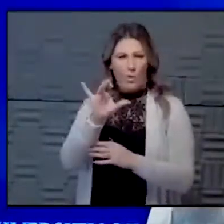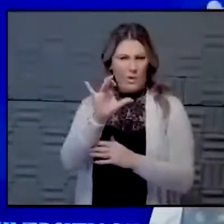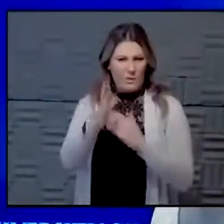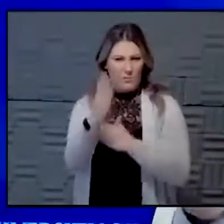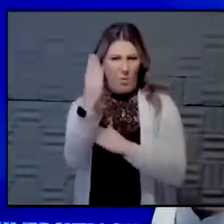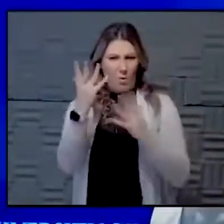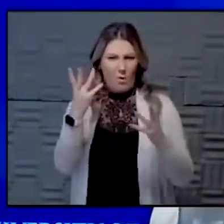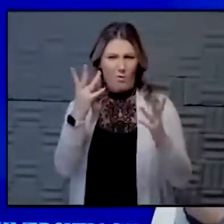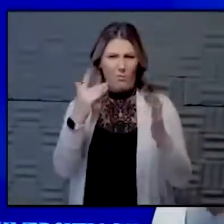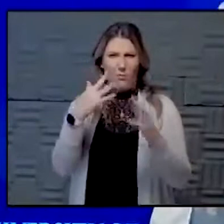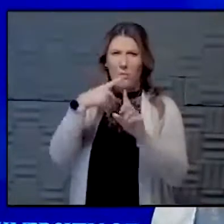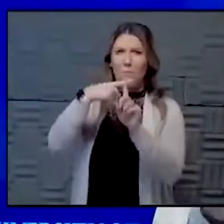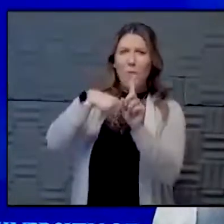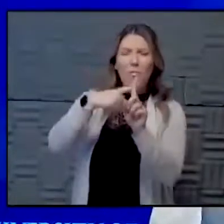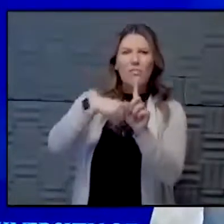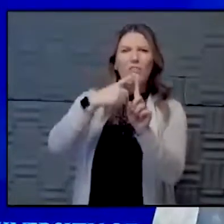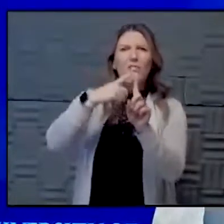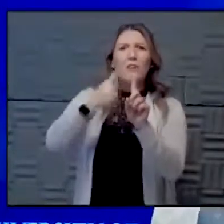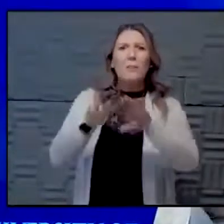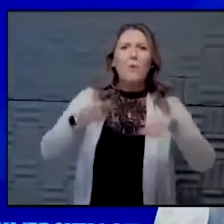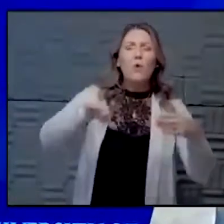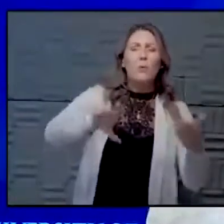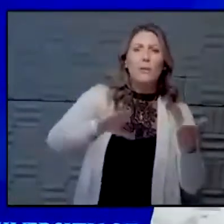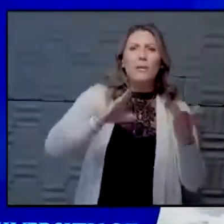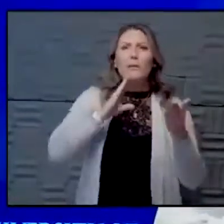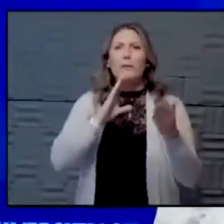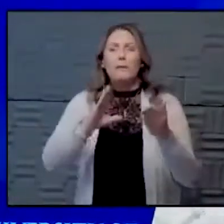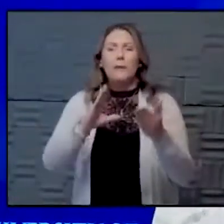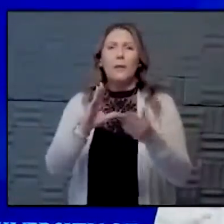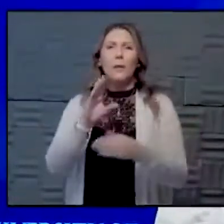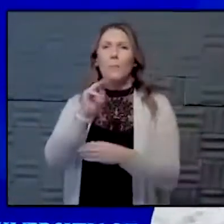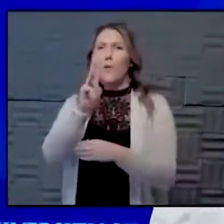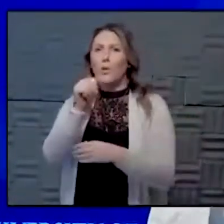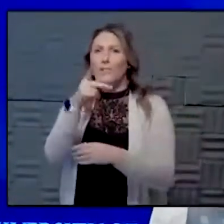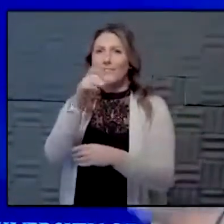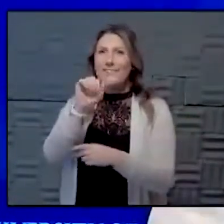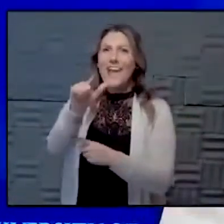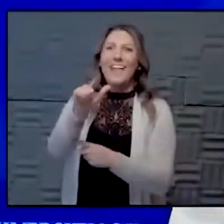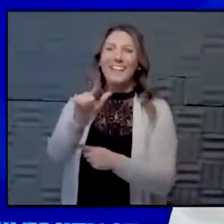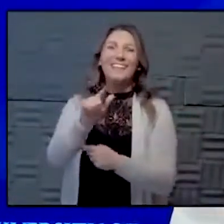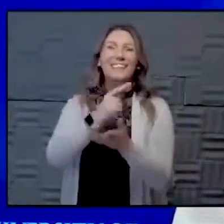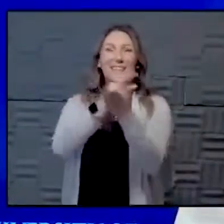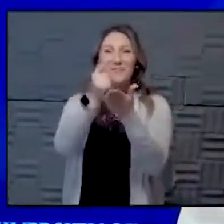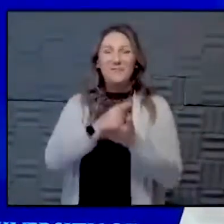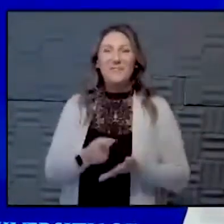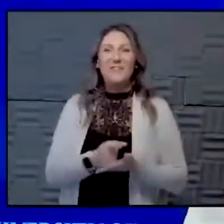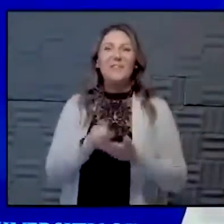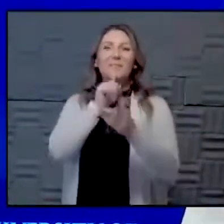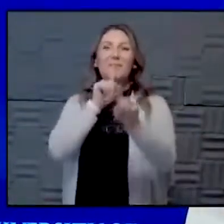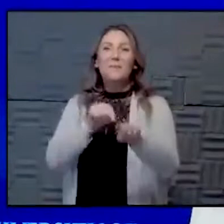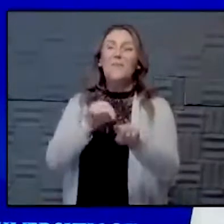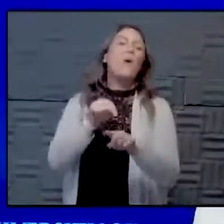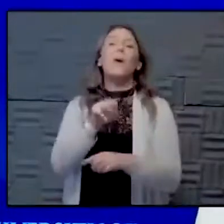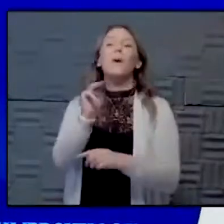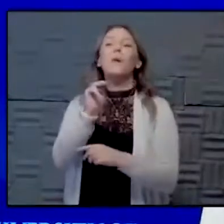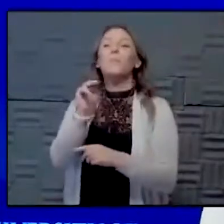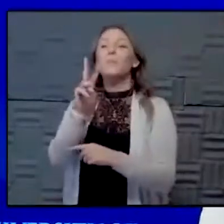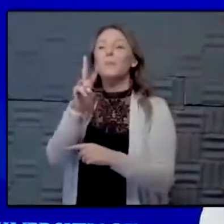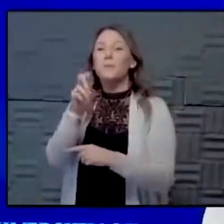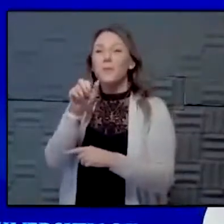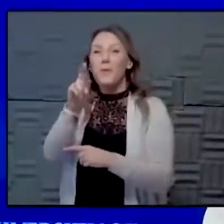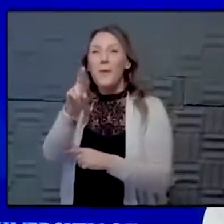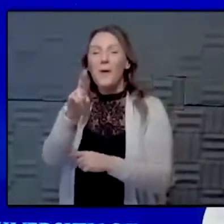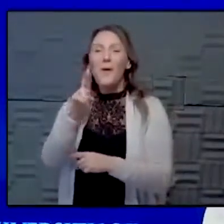the monthly morbidity and mortality weekly report. It's not monthly. Morbidity and mortality weekly report, MMWR, had a report last